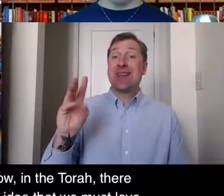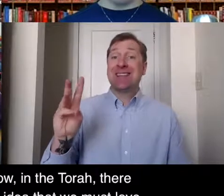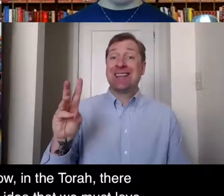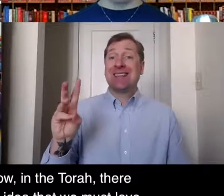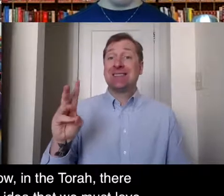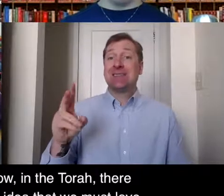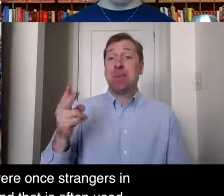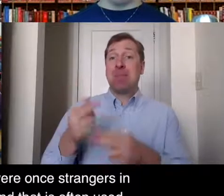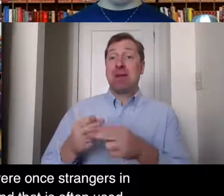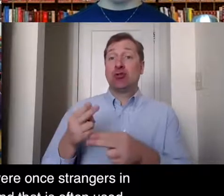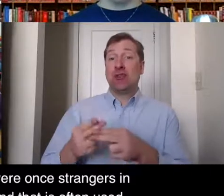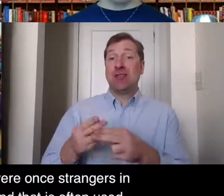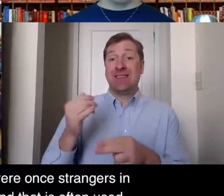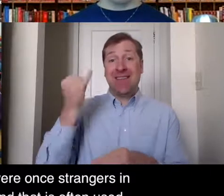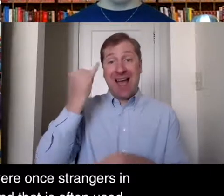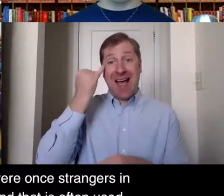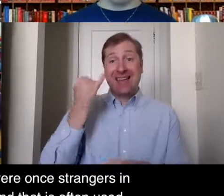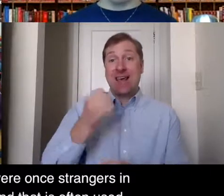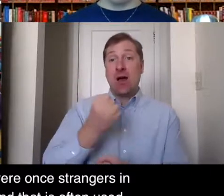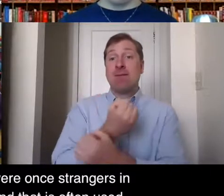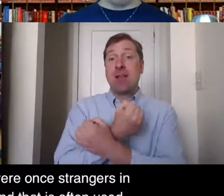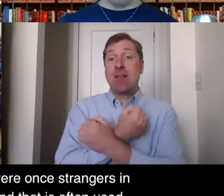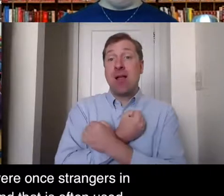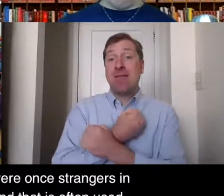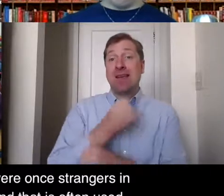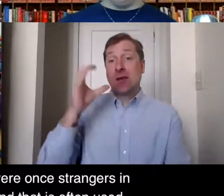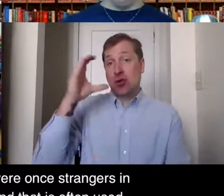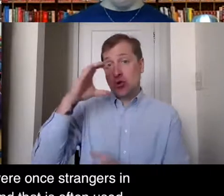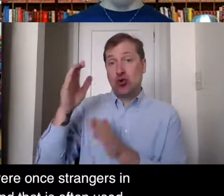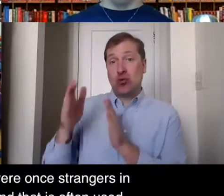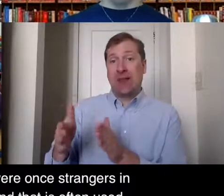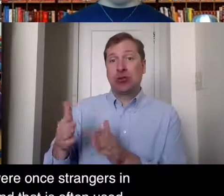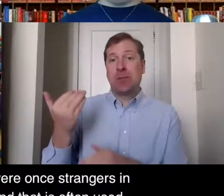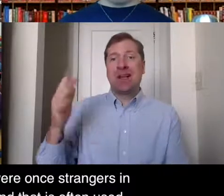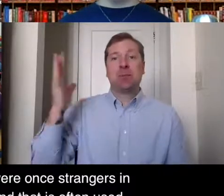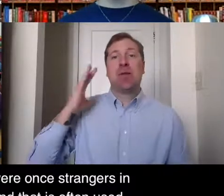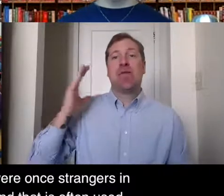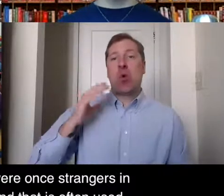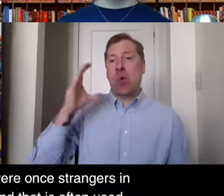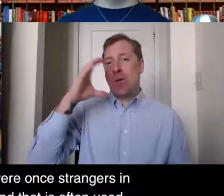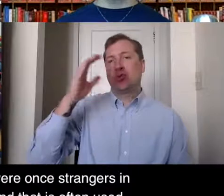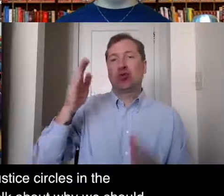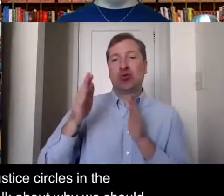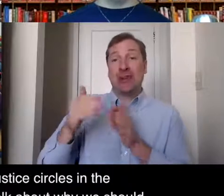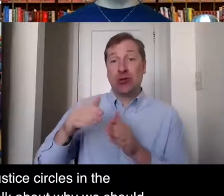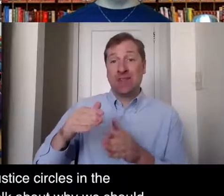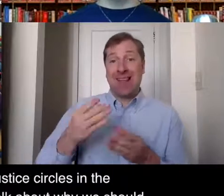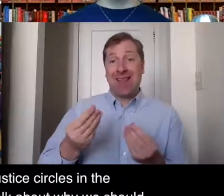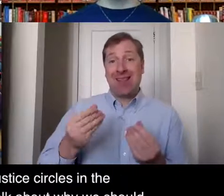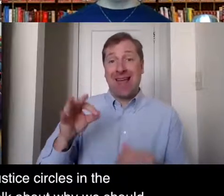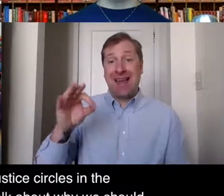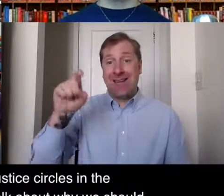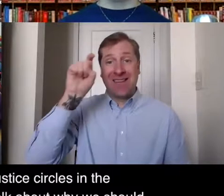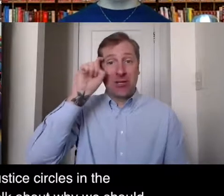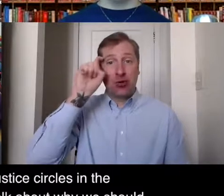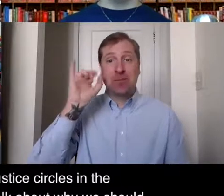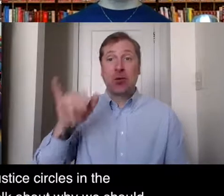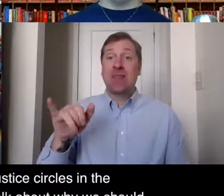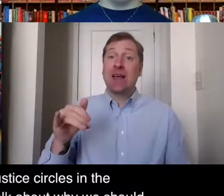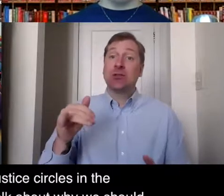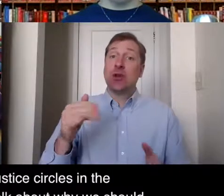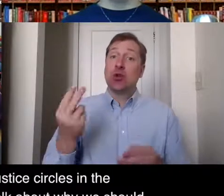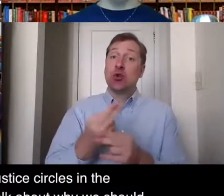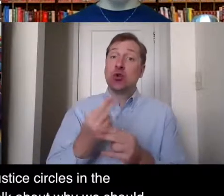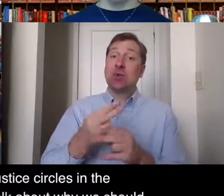idea that we must love the stranger, for we were once strangers in the land of Egypt. And that is often used in a lot of social justice circles in the